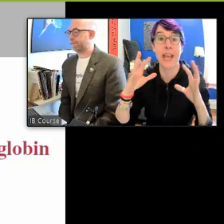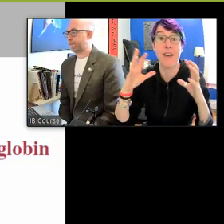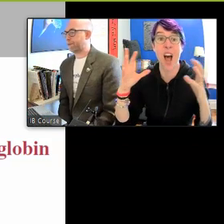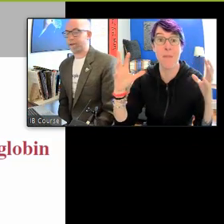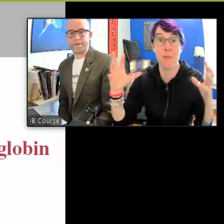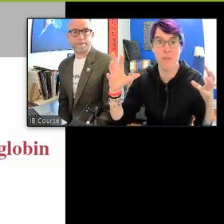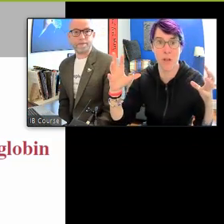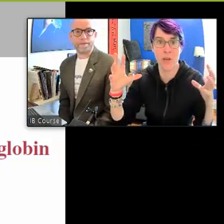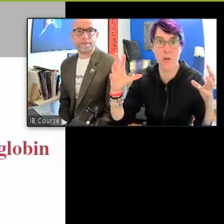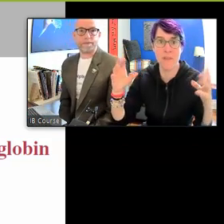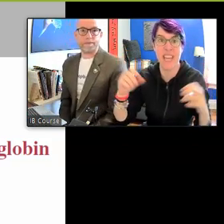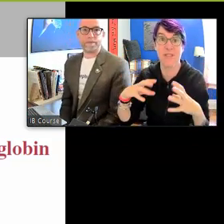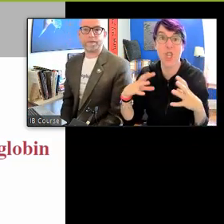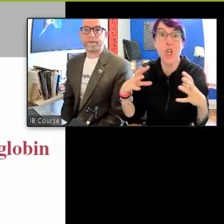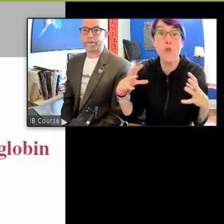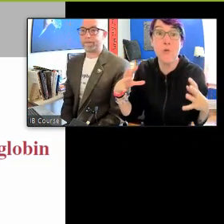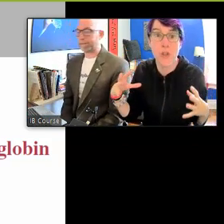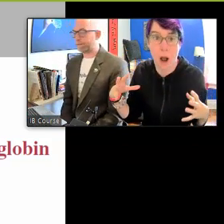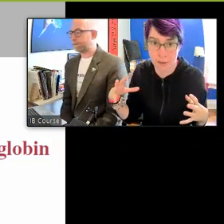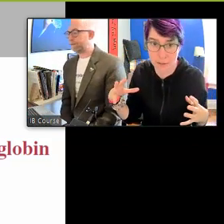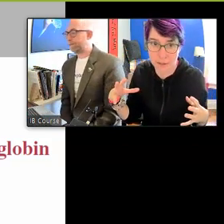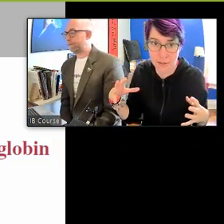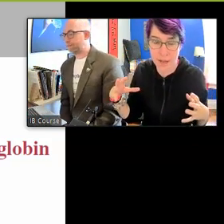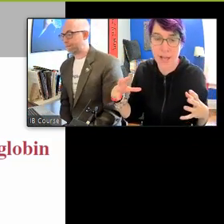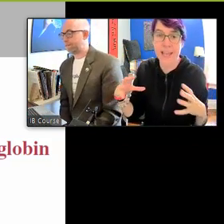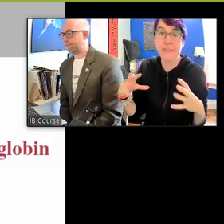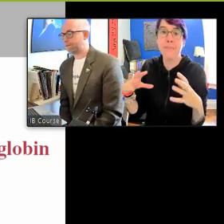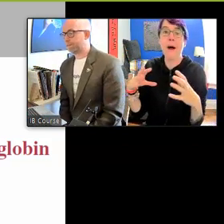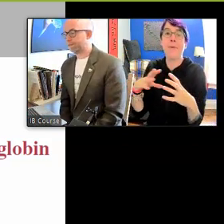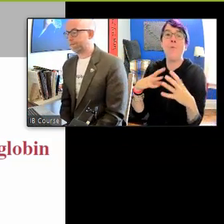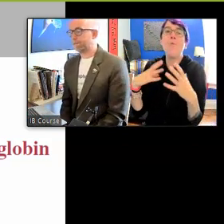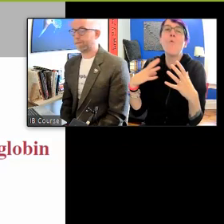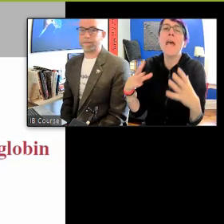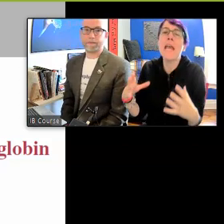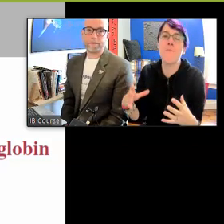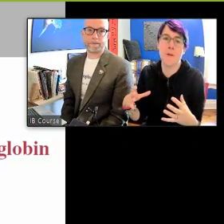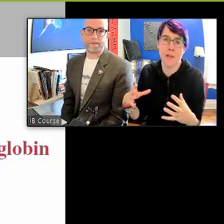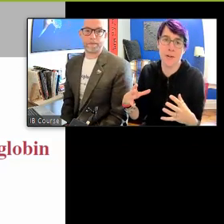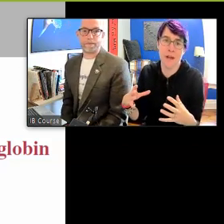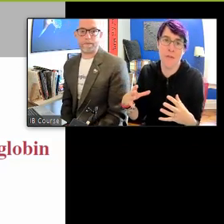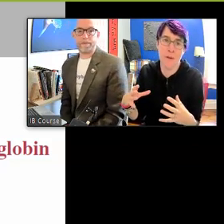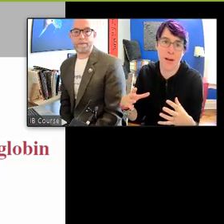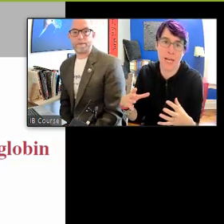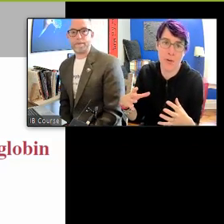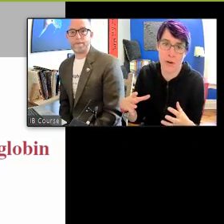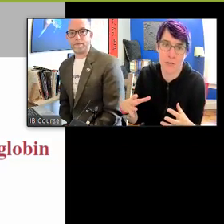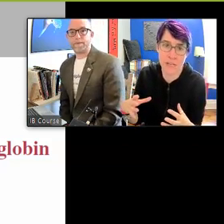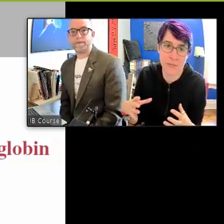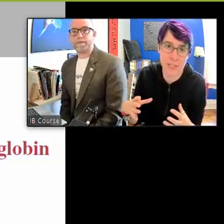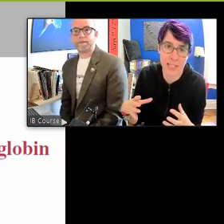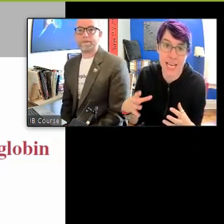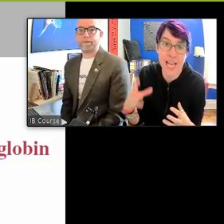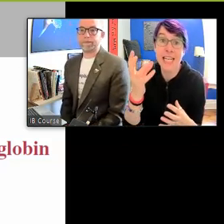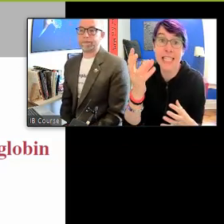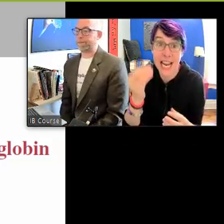said that they have high blood volume. They have huge hearts. They have to pump way more blood around their body in order to be